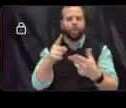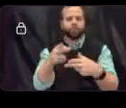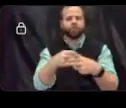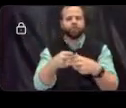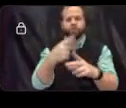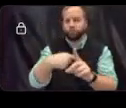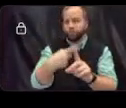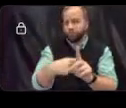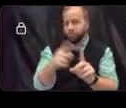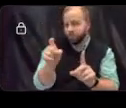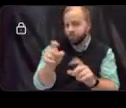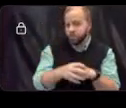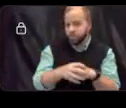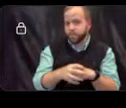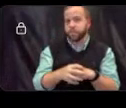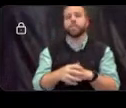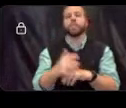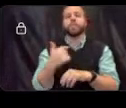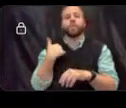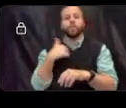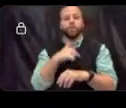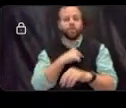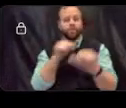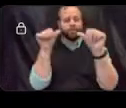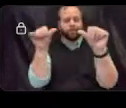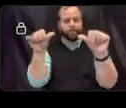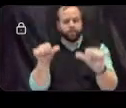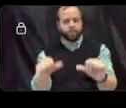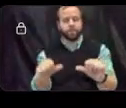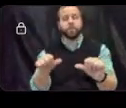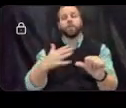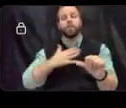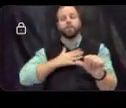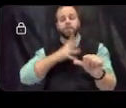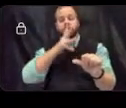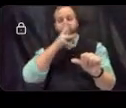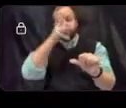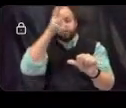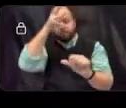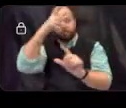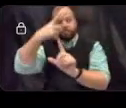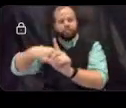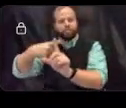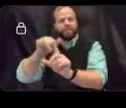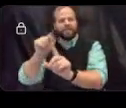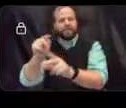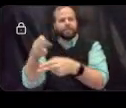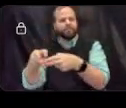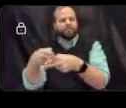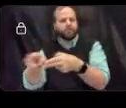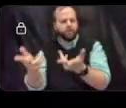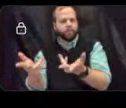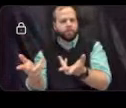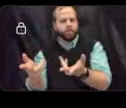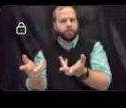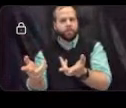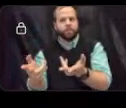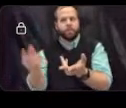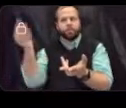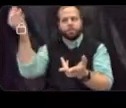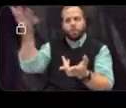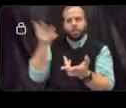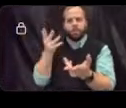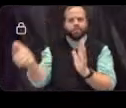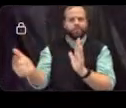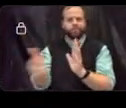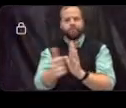So there was a posting, so my parents rented it out briefly before we knew that was not allowed until we had a